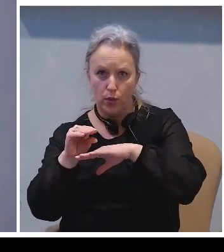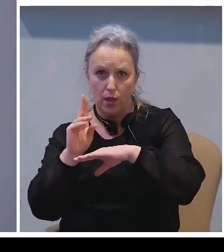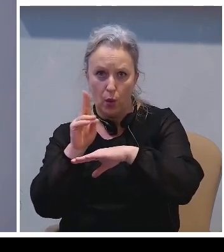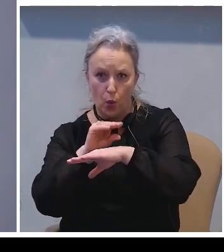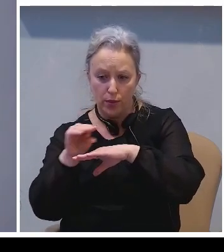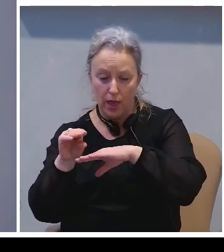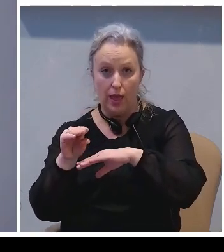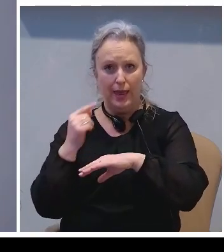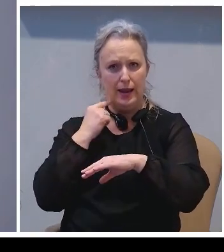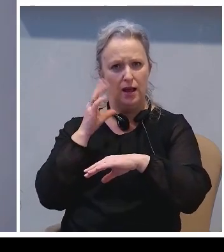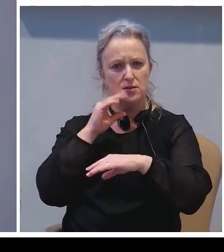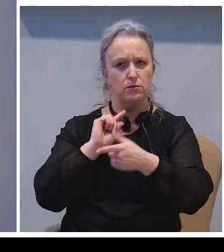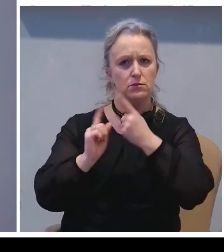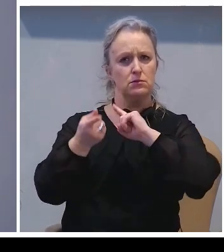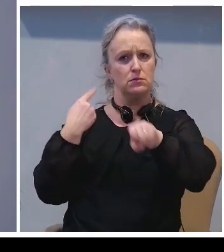know